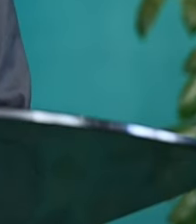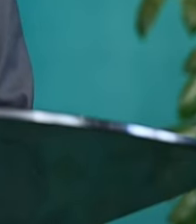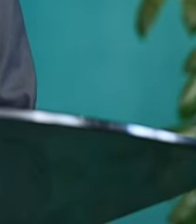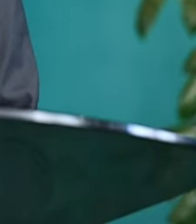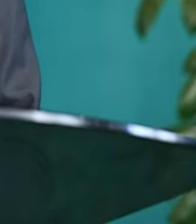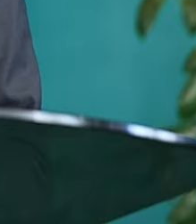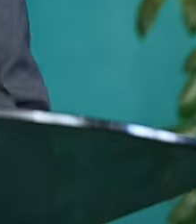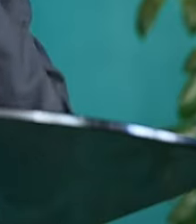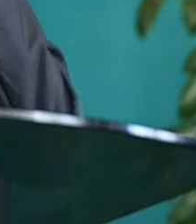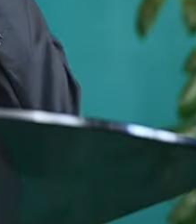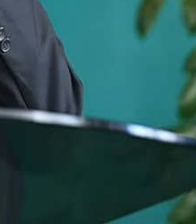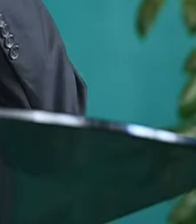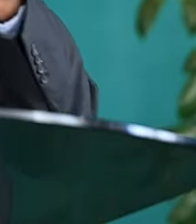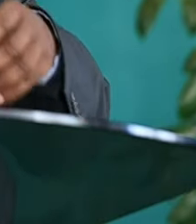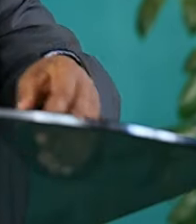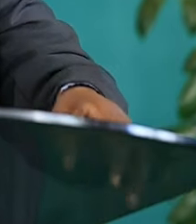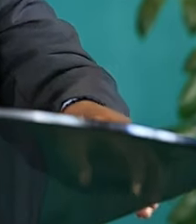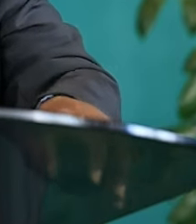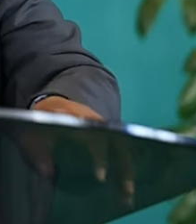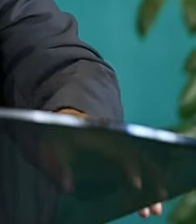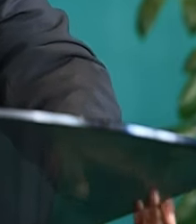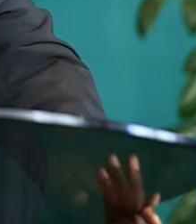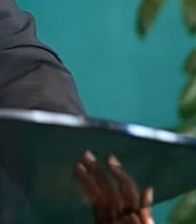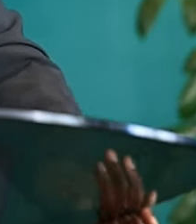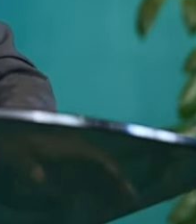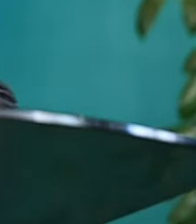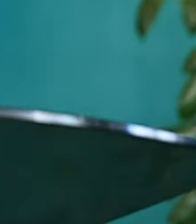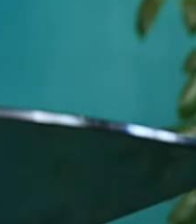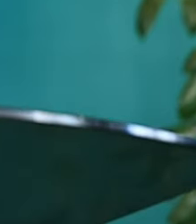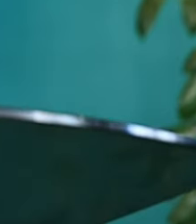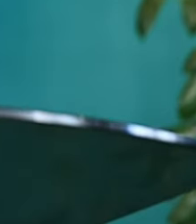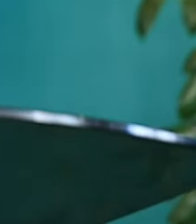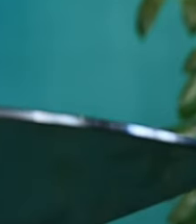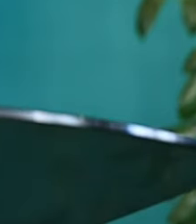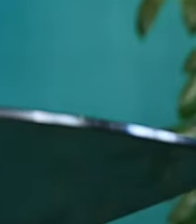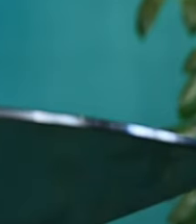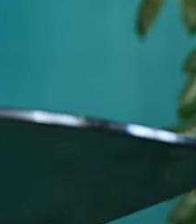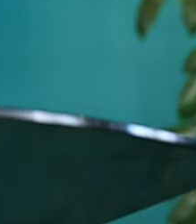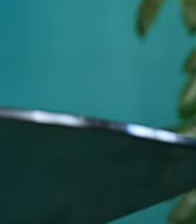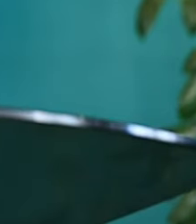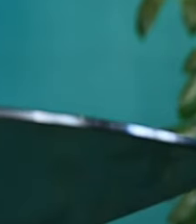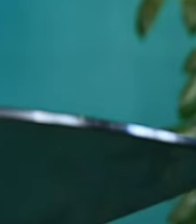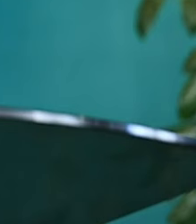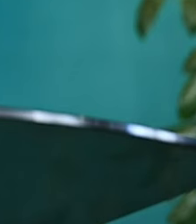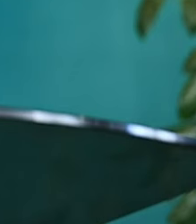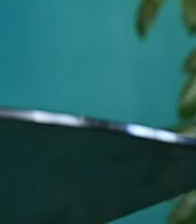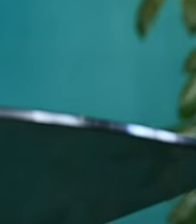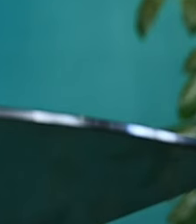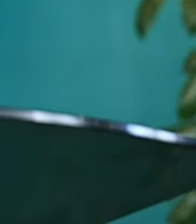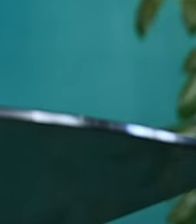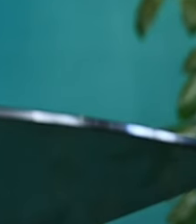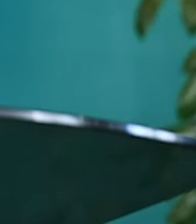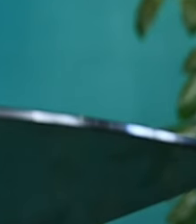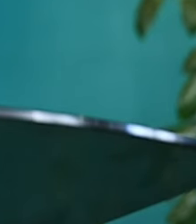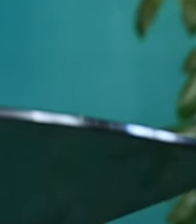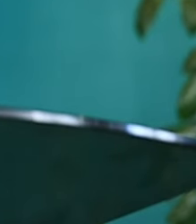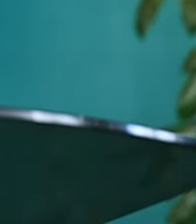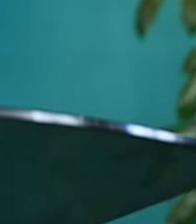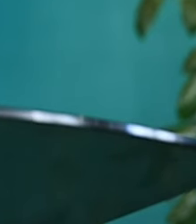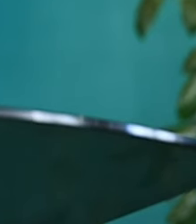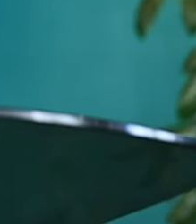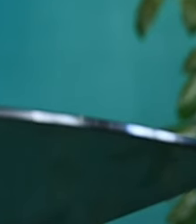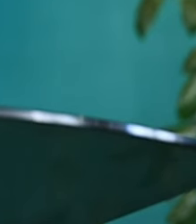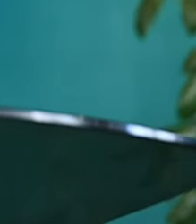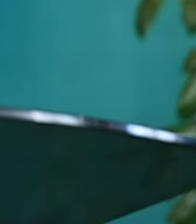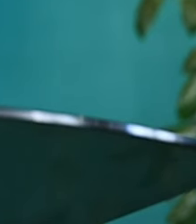our fears, to give us the confidence. Please look at chapter 8, verse 31. From